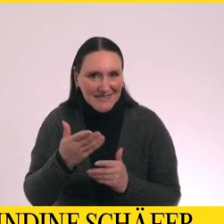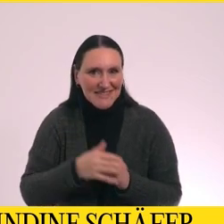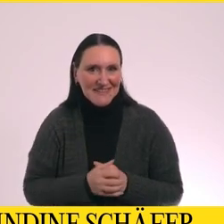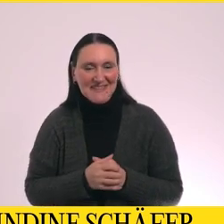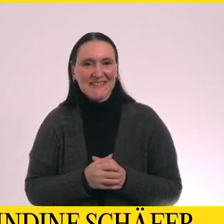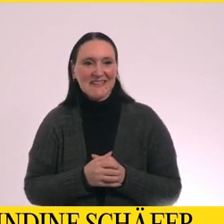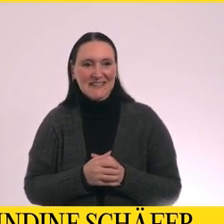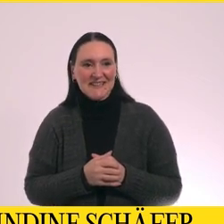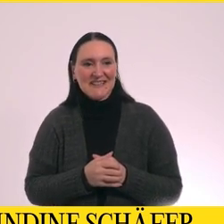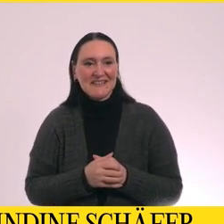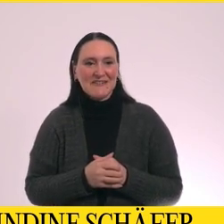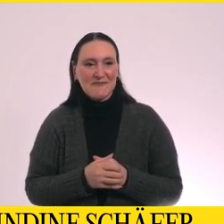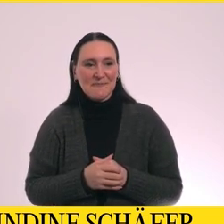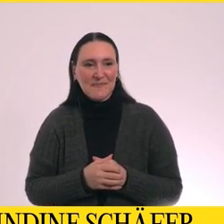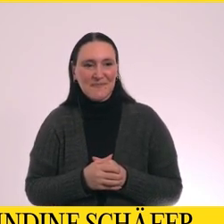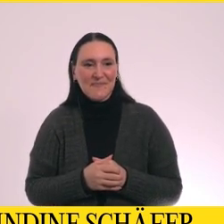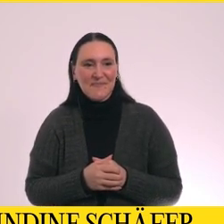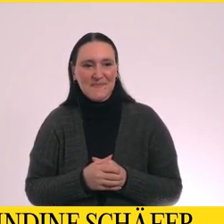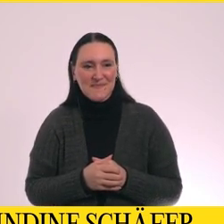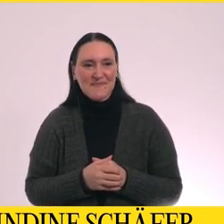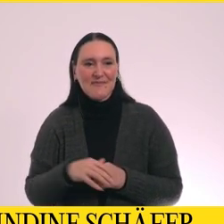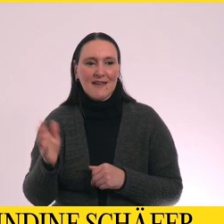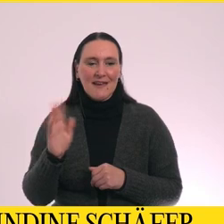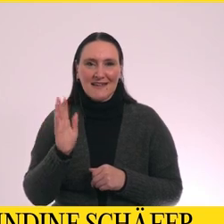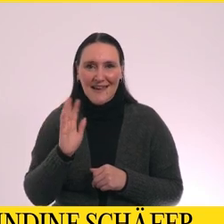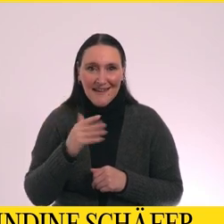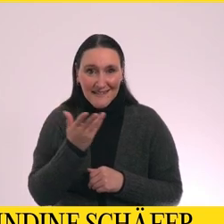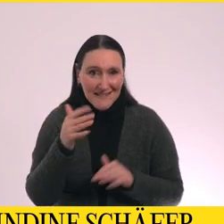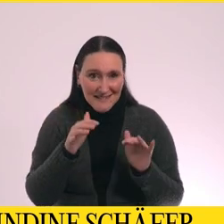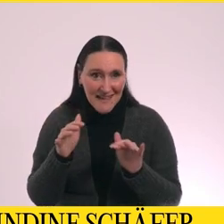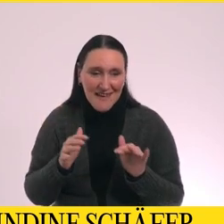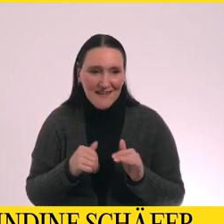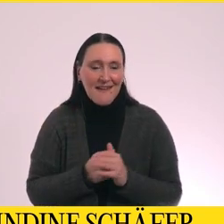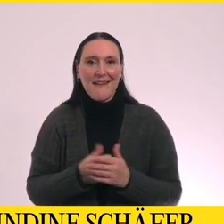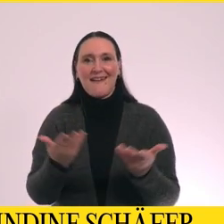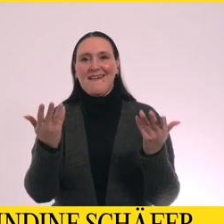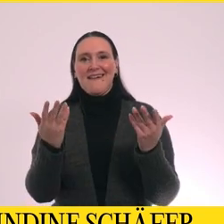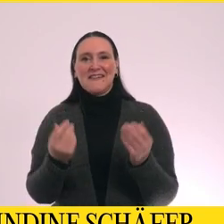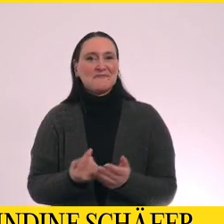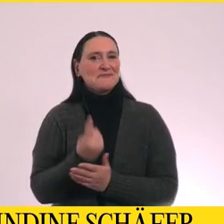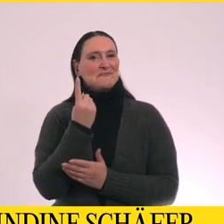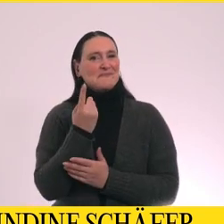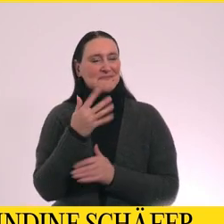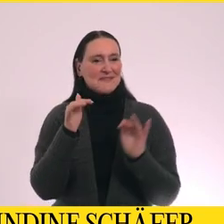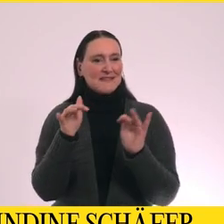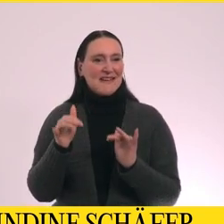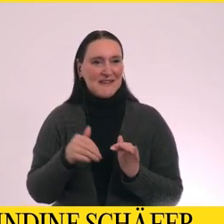Yeah. Hi, Mohanad. Welcome. Hi. You might want to catch your breath, but we